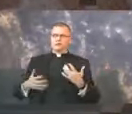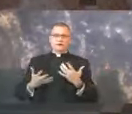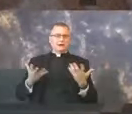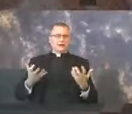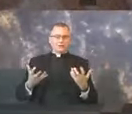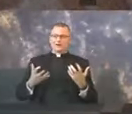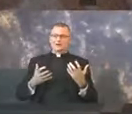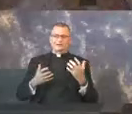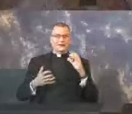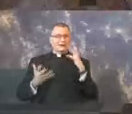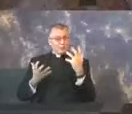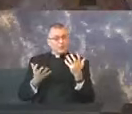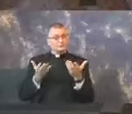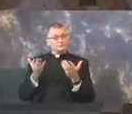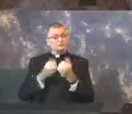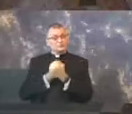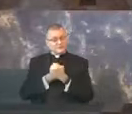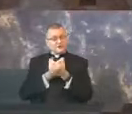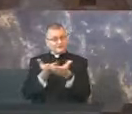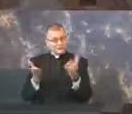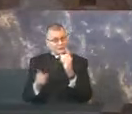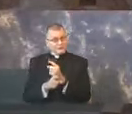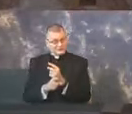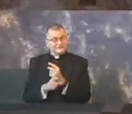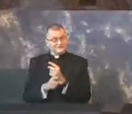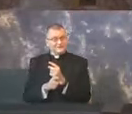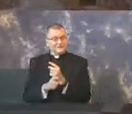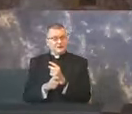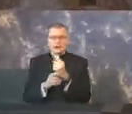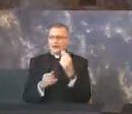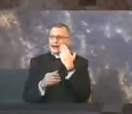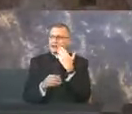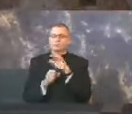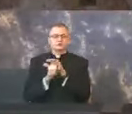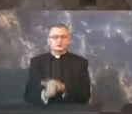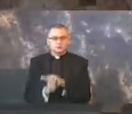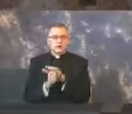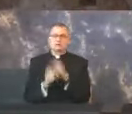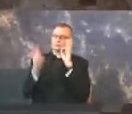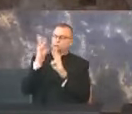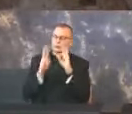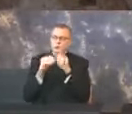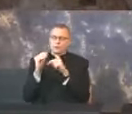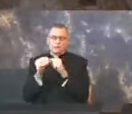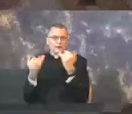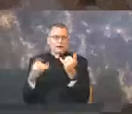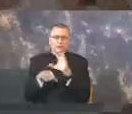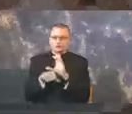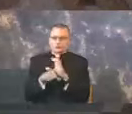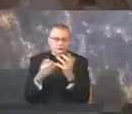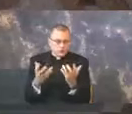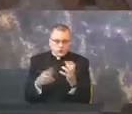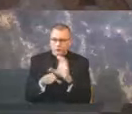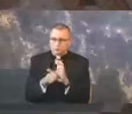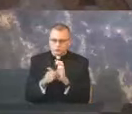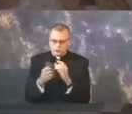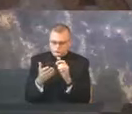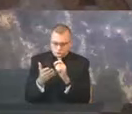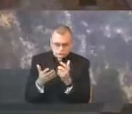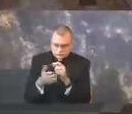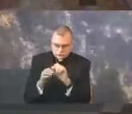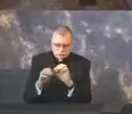our lifetime. And I know, too, of the stress and the worry that many of you have as you try to administer and especially to make ends